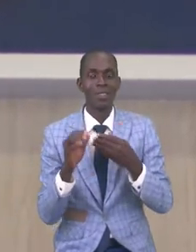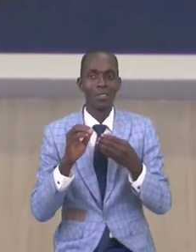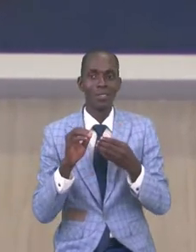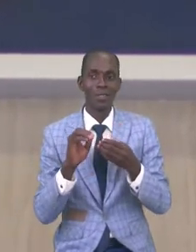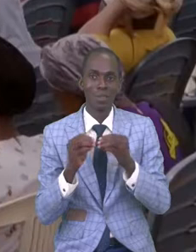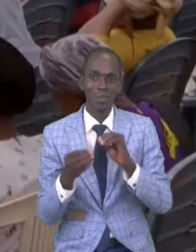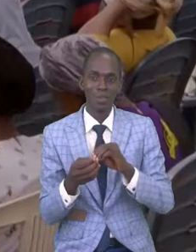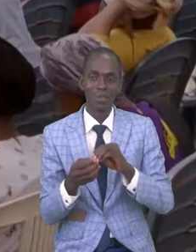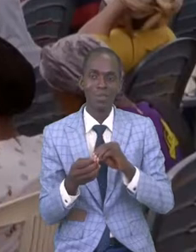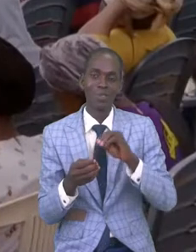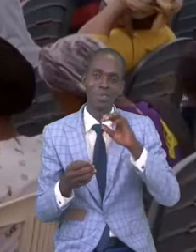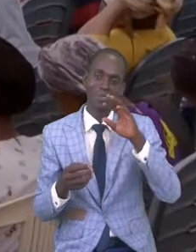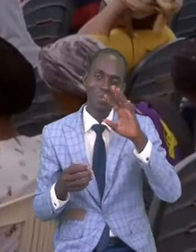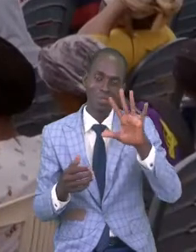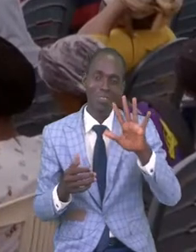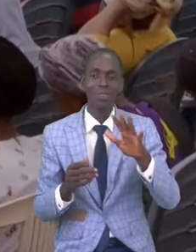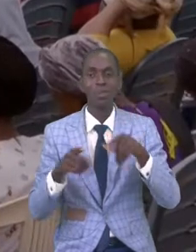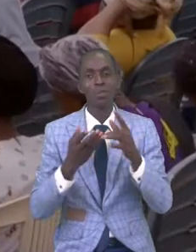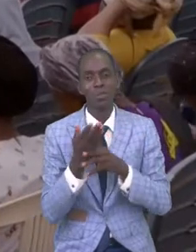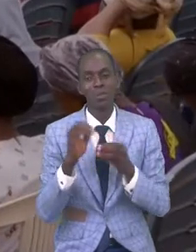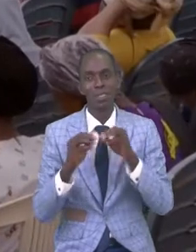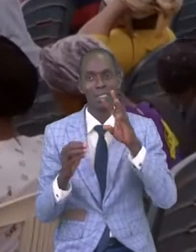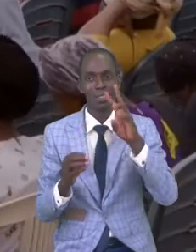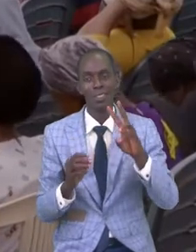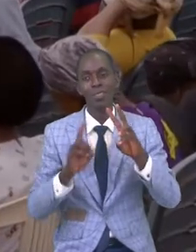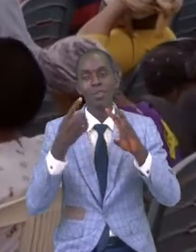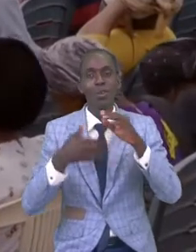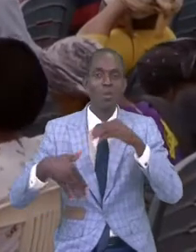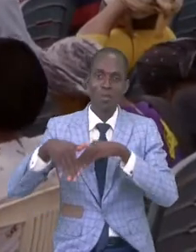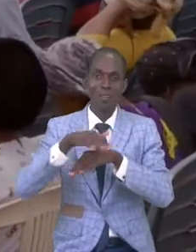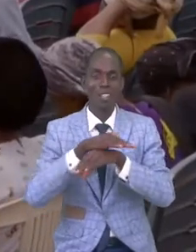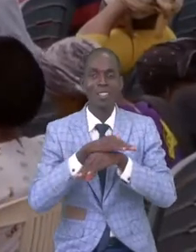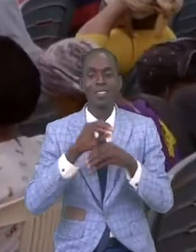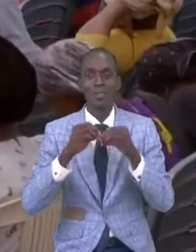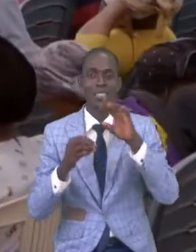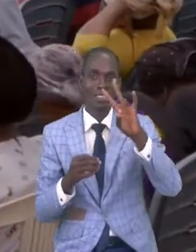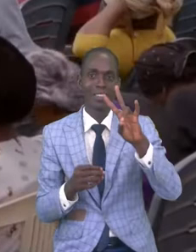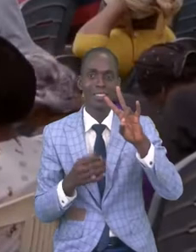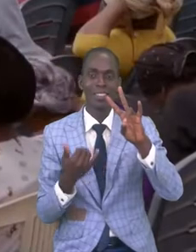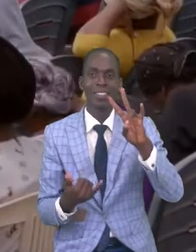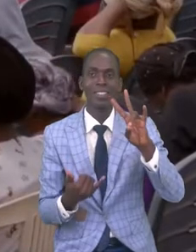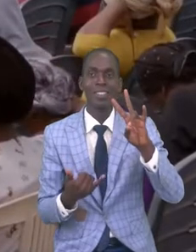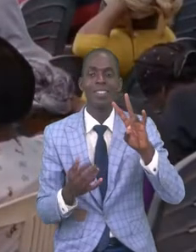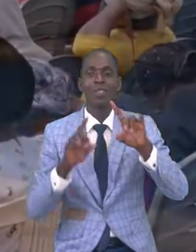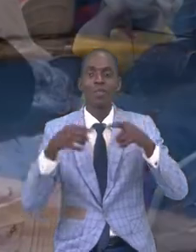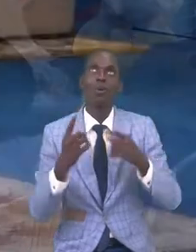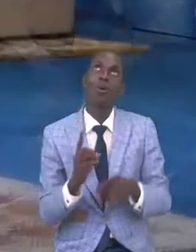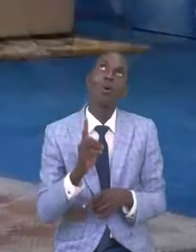five, go through. Number six, go over. Number seven, go up.